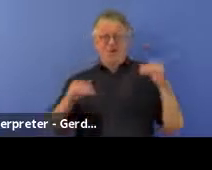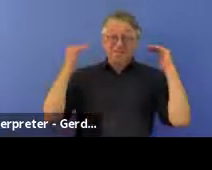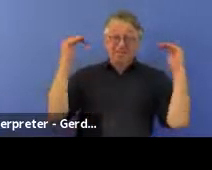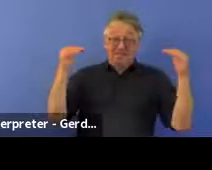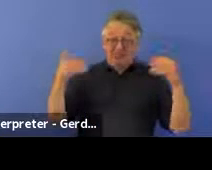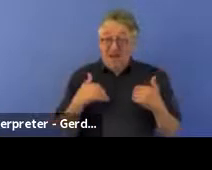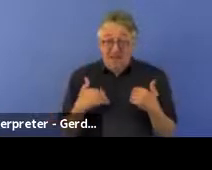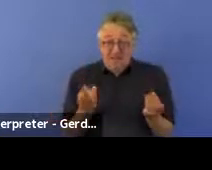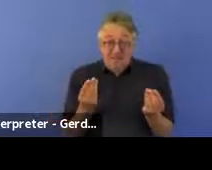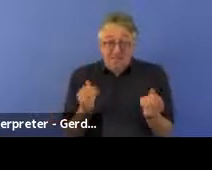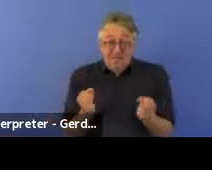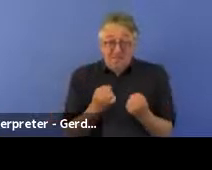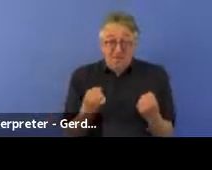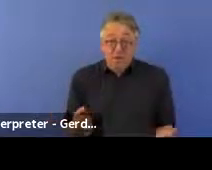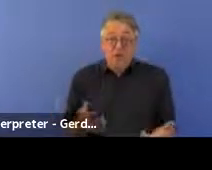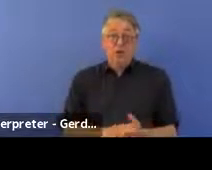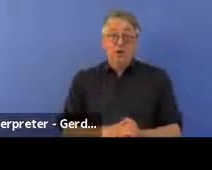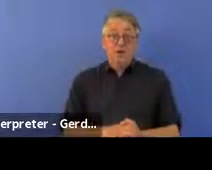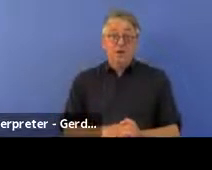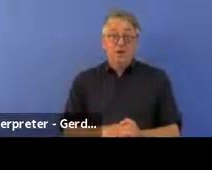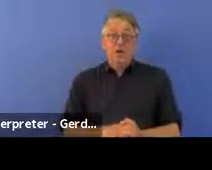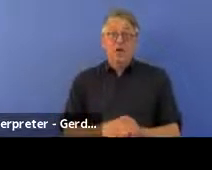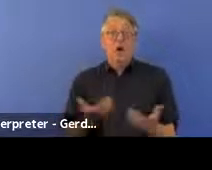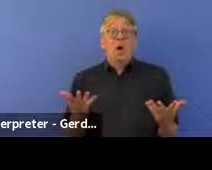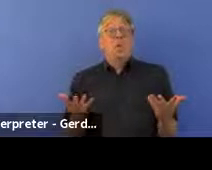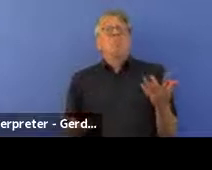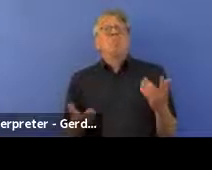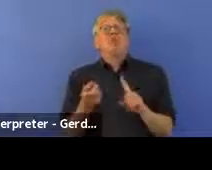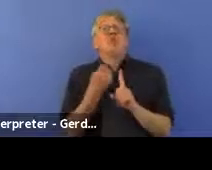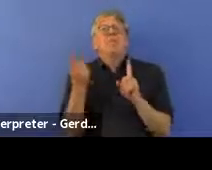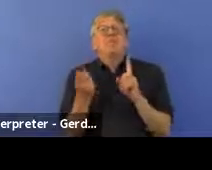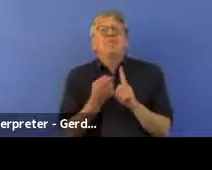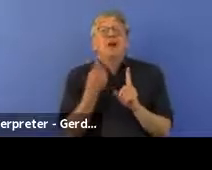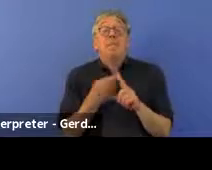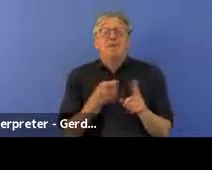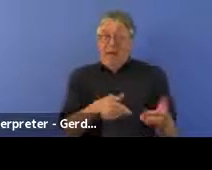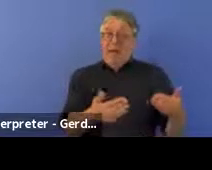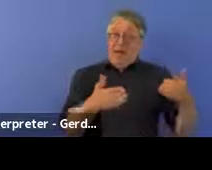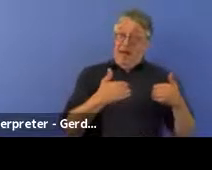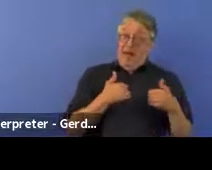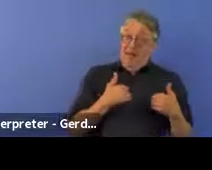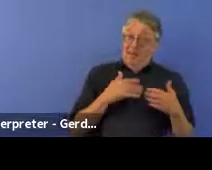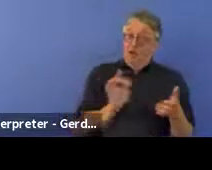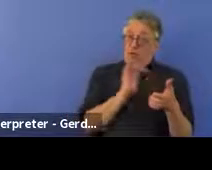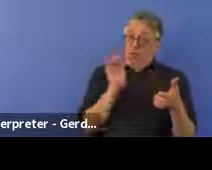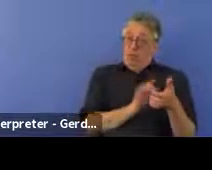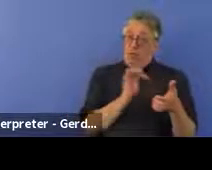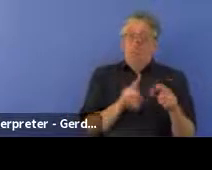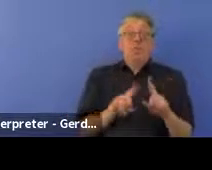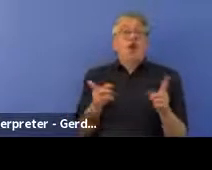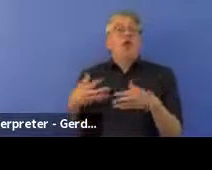to this, their family are not able to support them even if they do have smartphone, because of the lack of knowledge